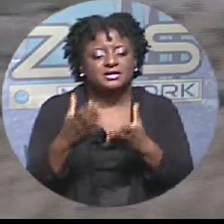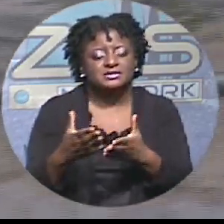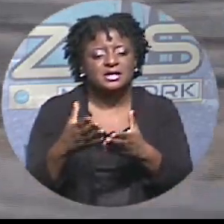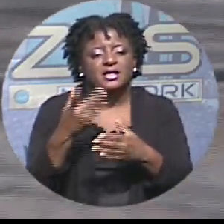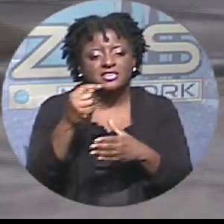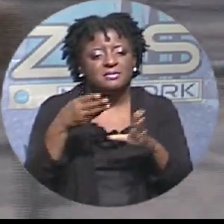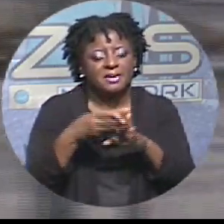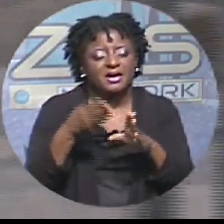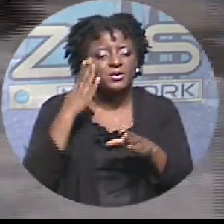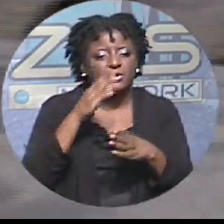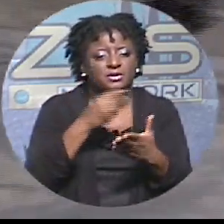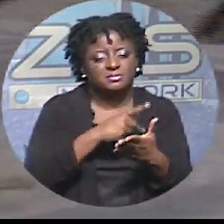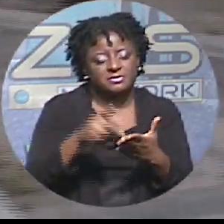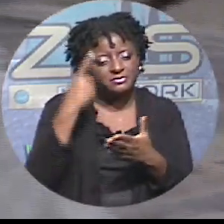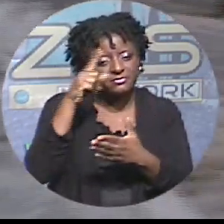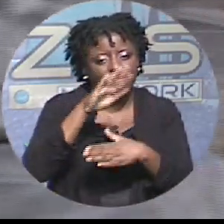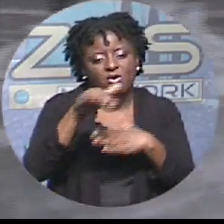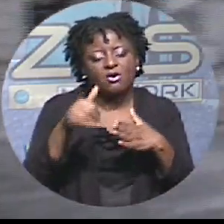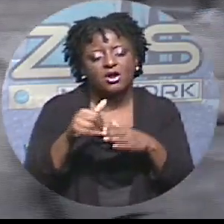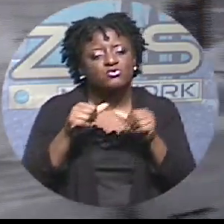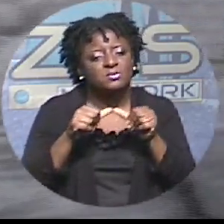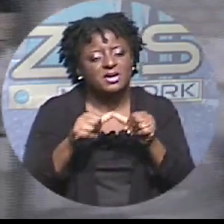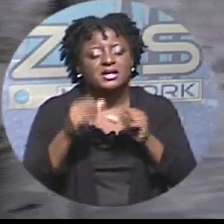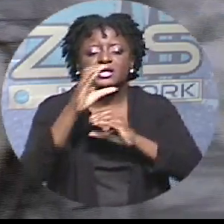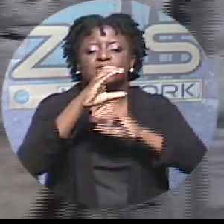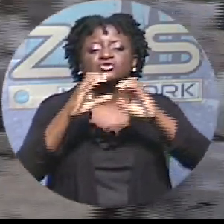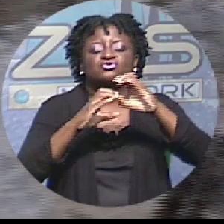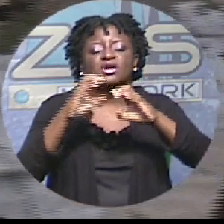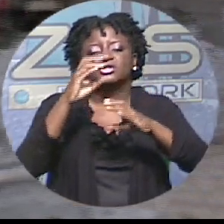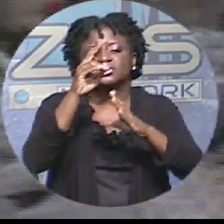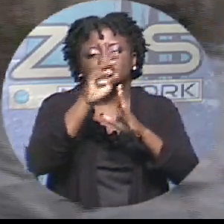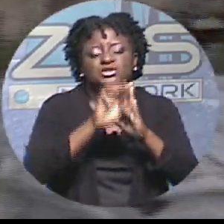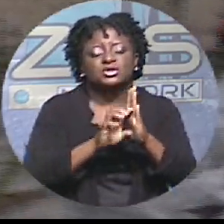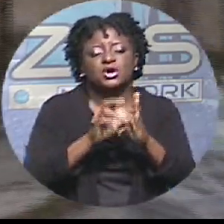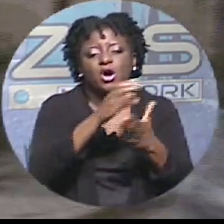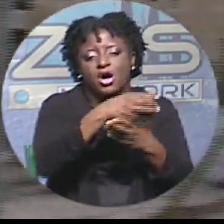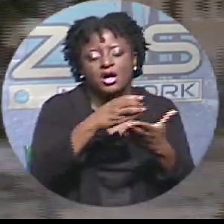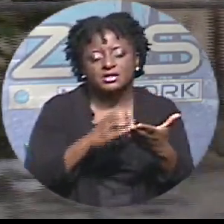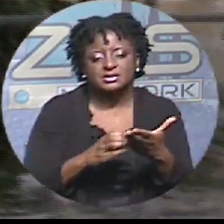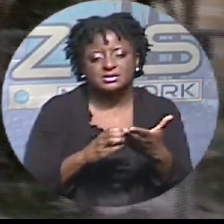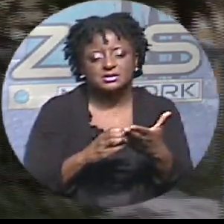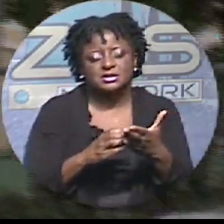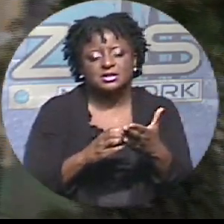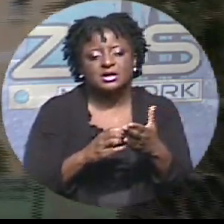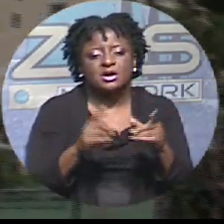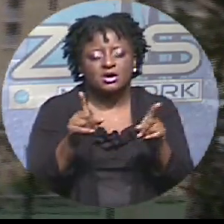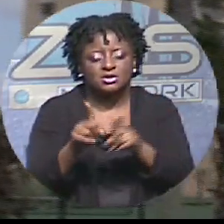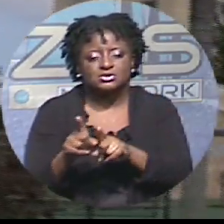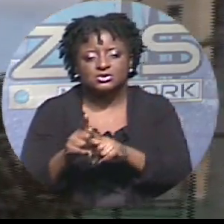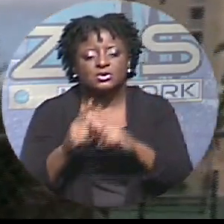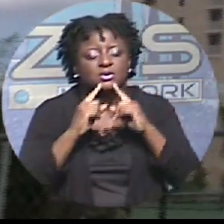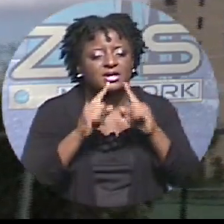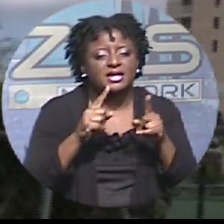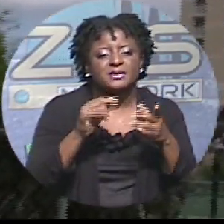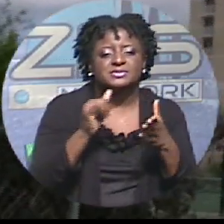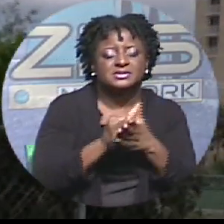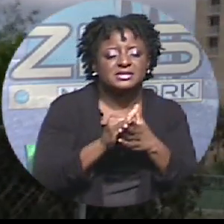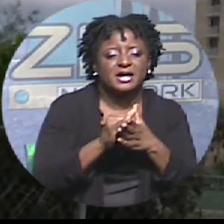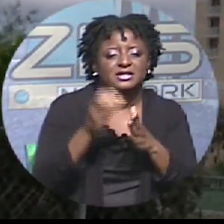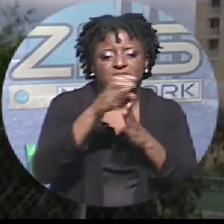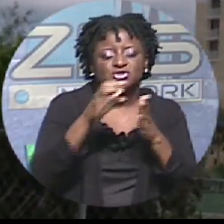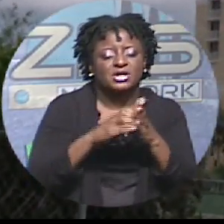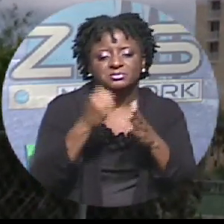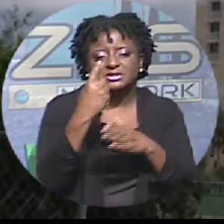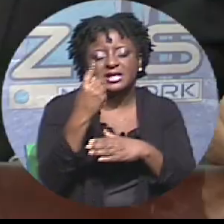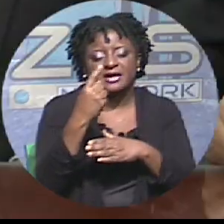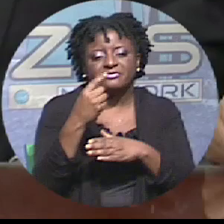construction costs to complete the project. And that's not all. Contrary to predictions that the Chapter 11 bankruptcy by Baha Mar would have left Bahamian